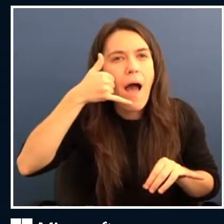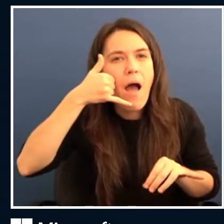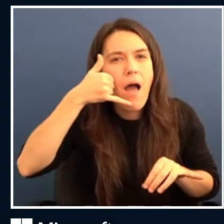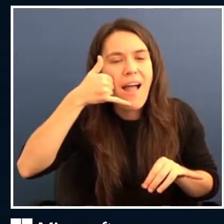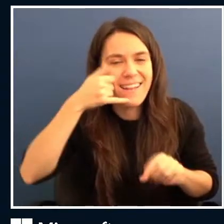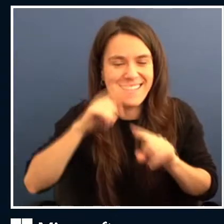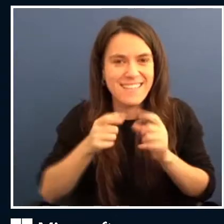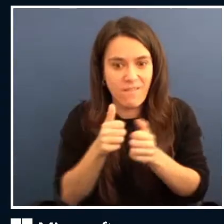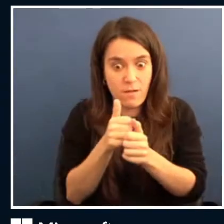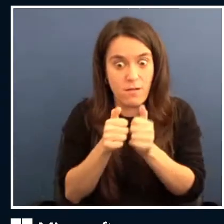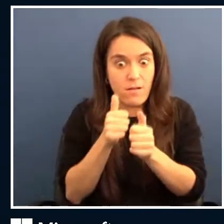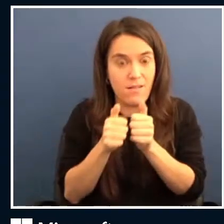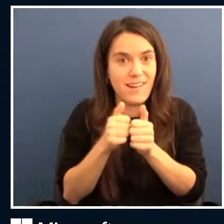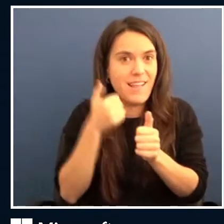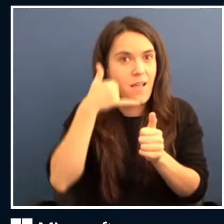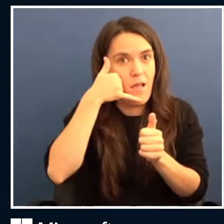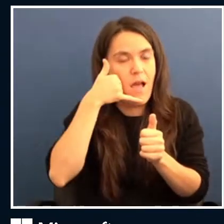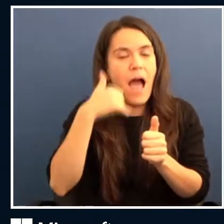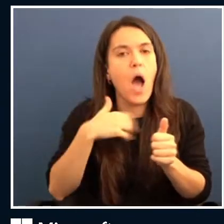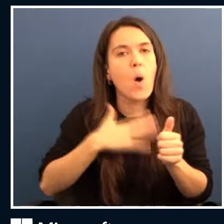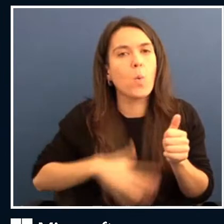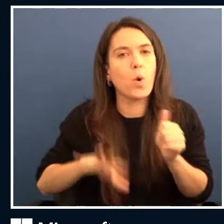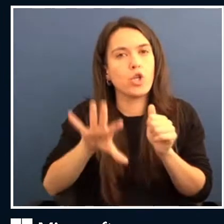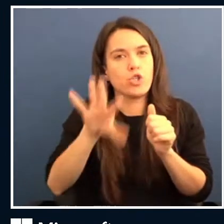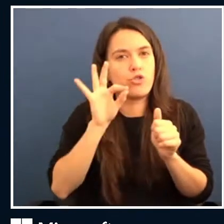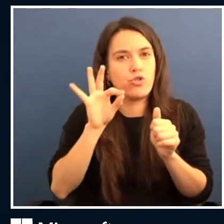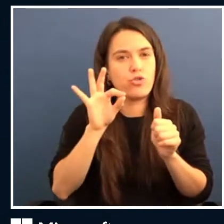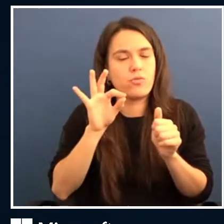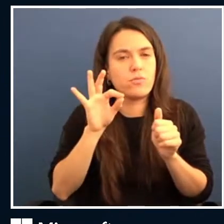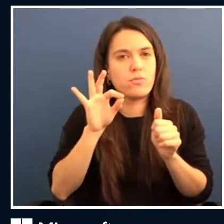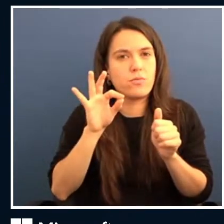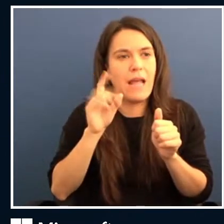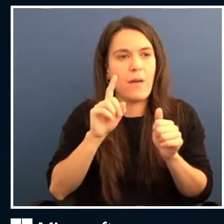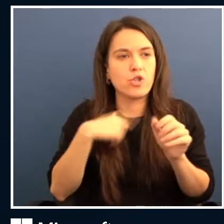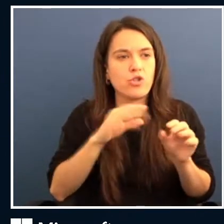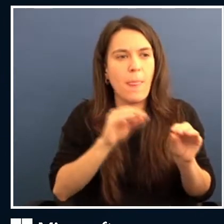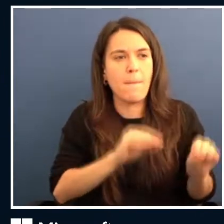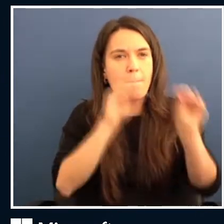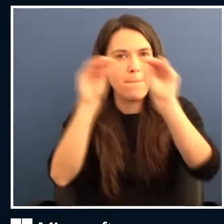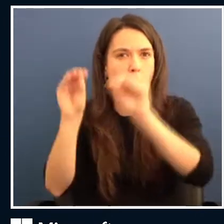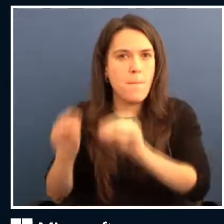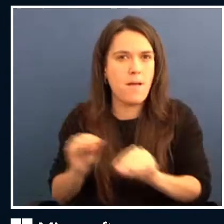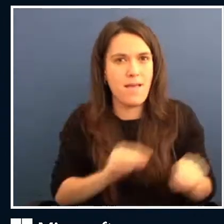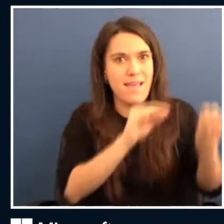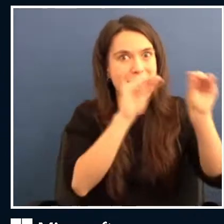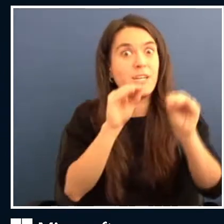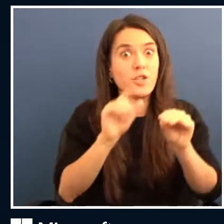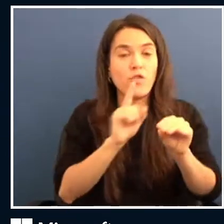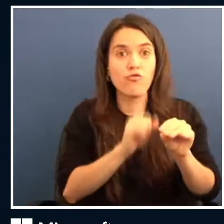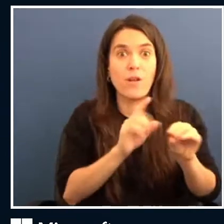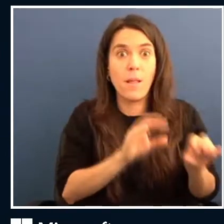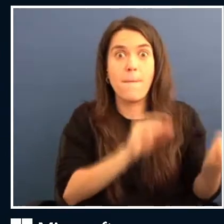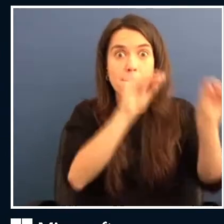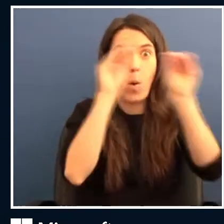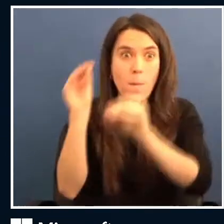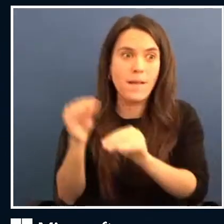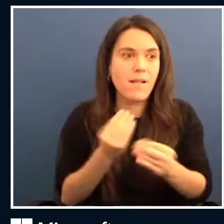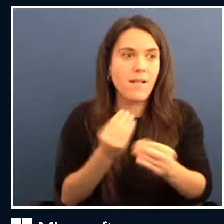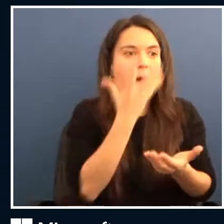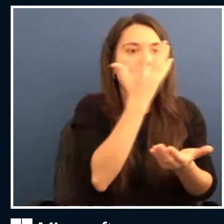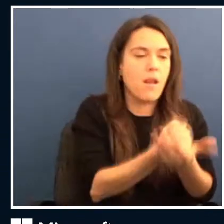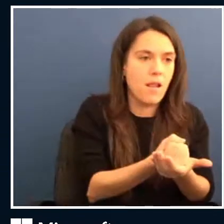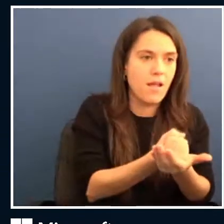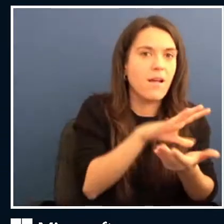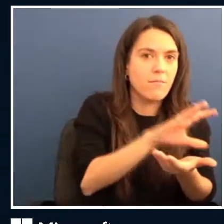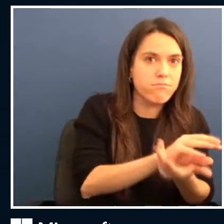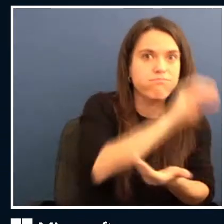project, you can say, I want to train the mobile version, in which case you can download the actual model from custom vision and use it locally on the mobile